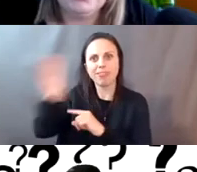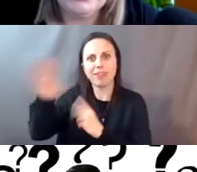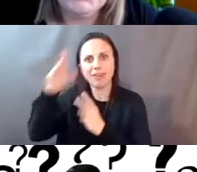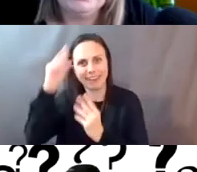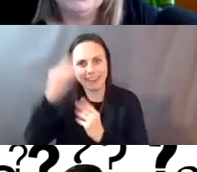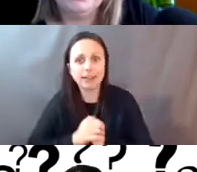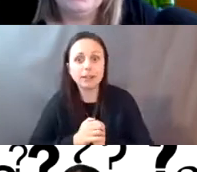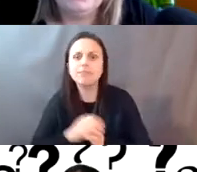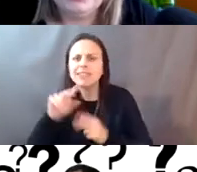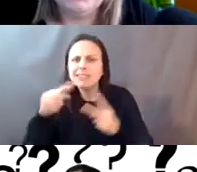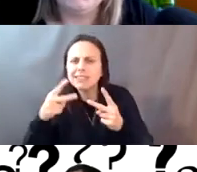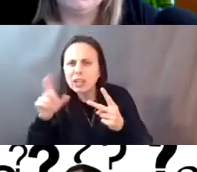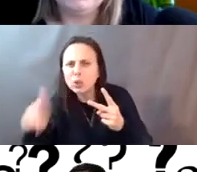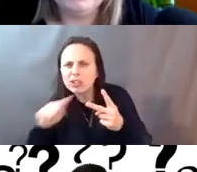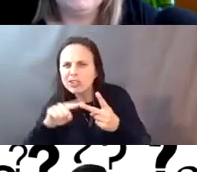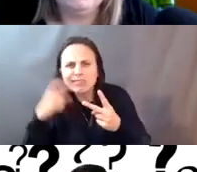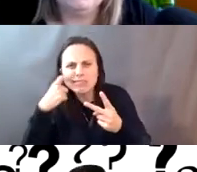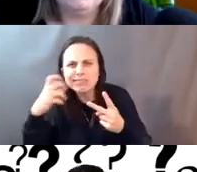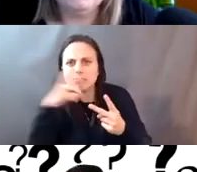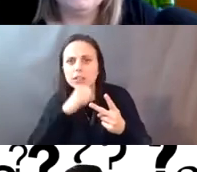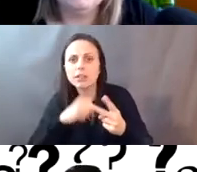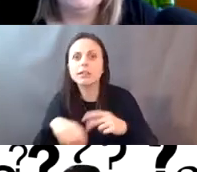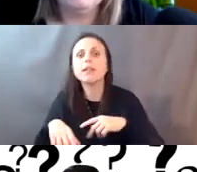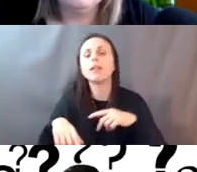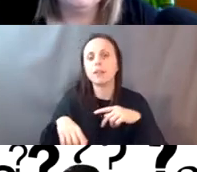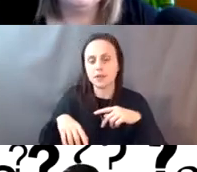part of the question? Free keyword tool, and then